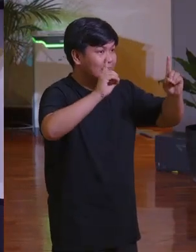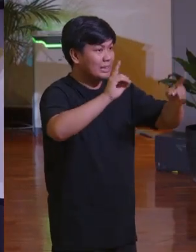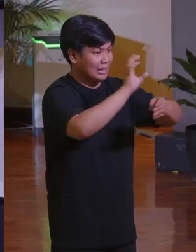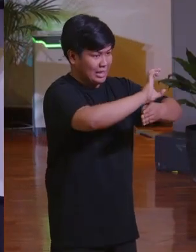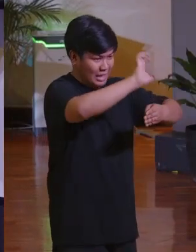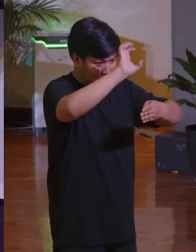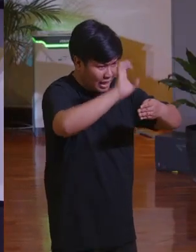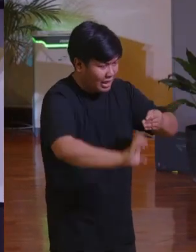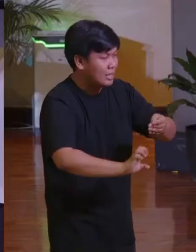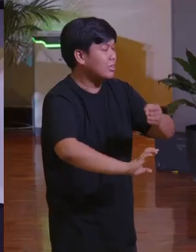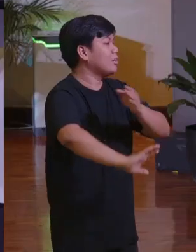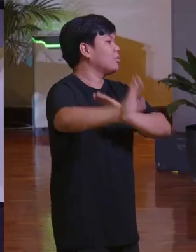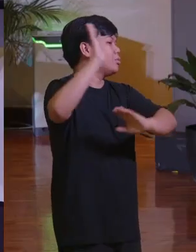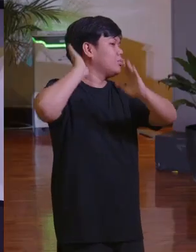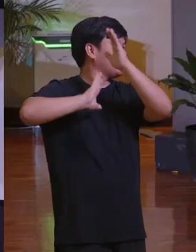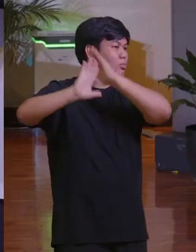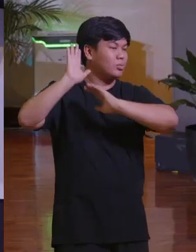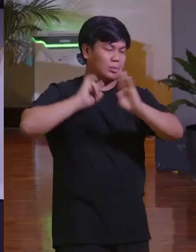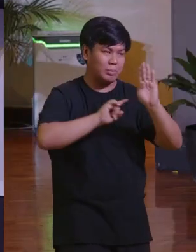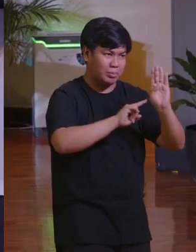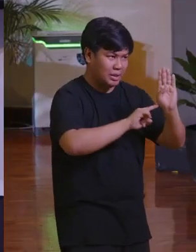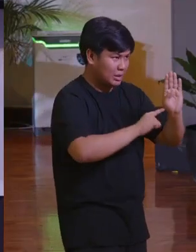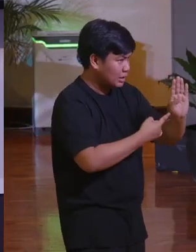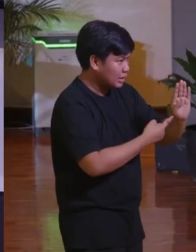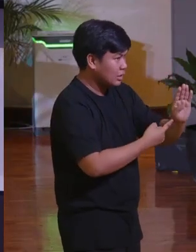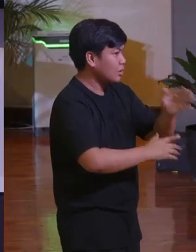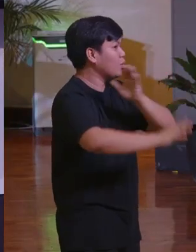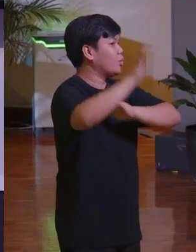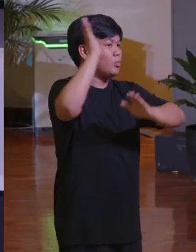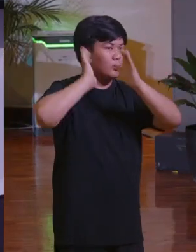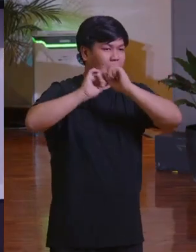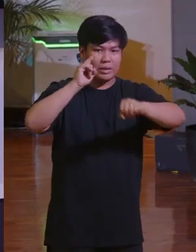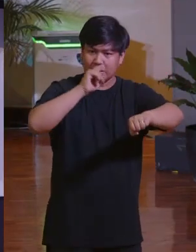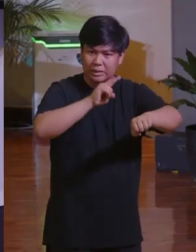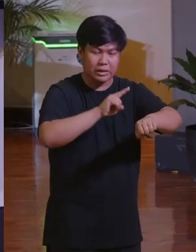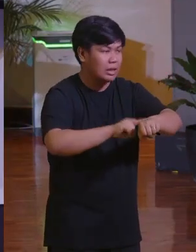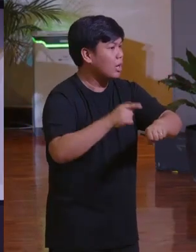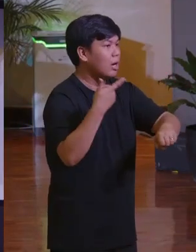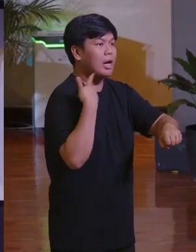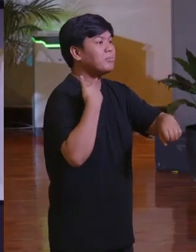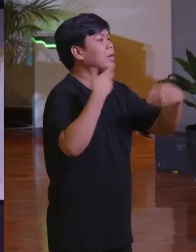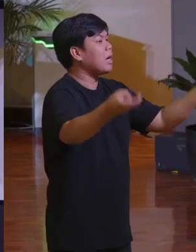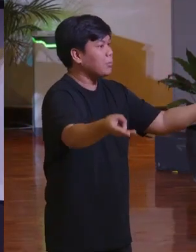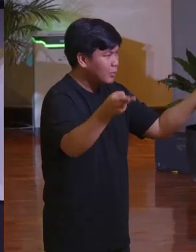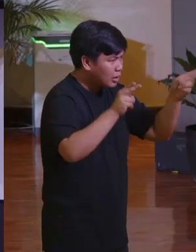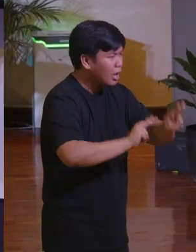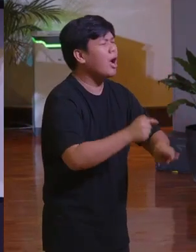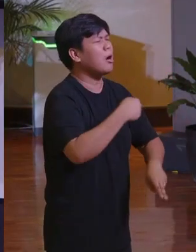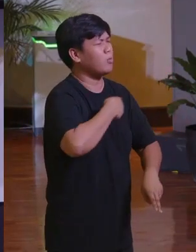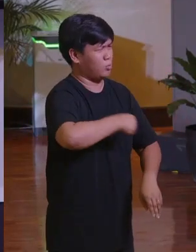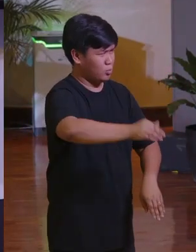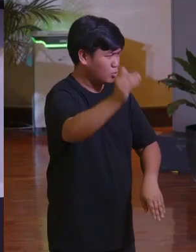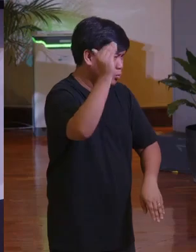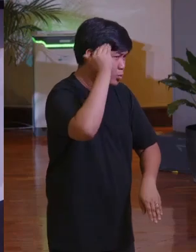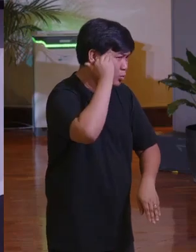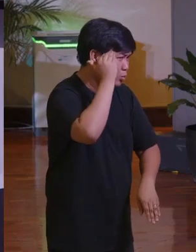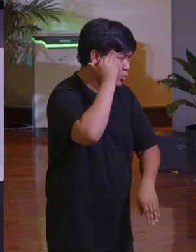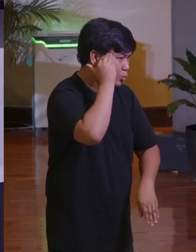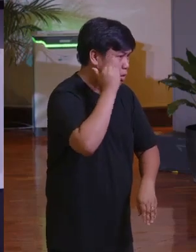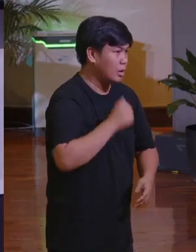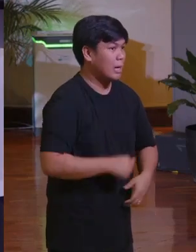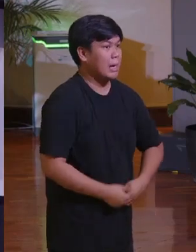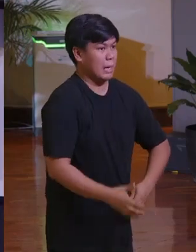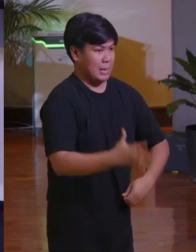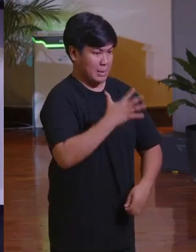the beginning, and from ancient times things not yet done, saying,